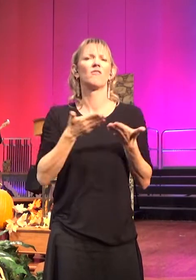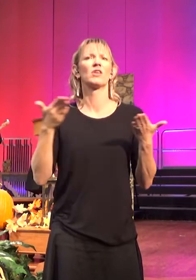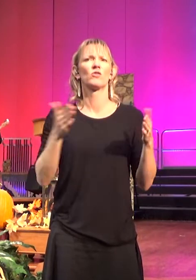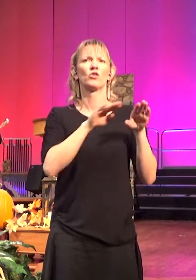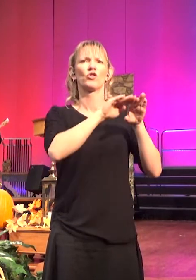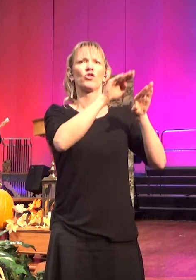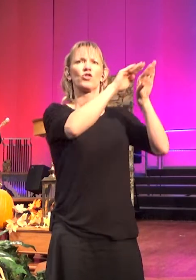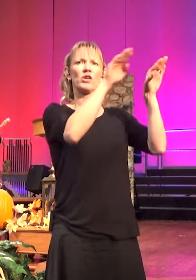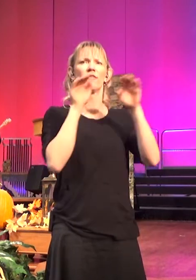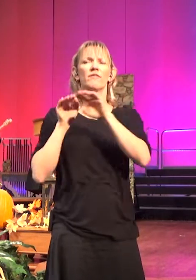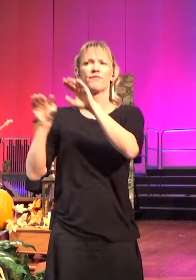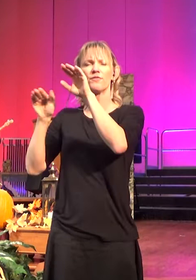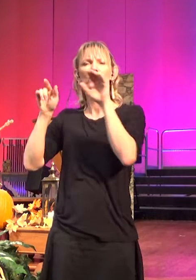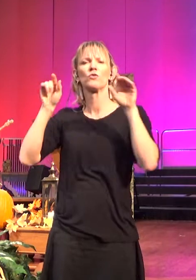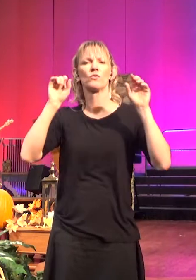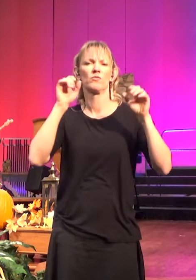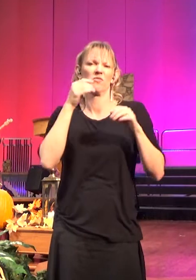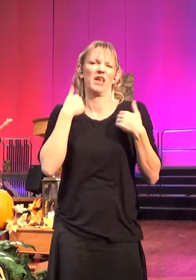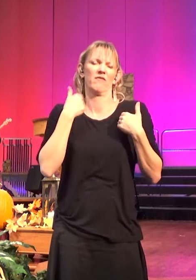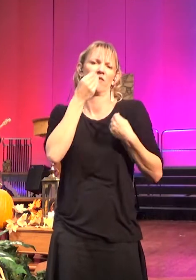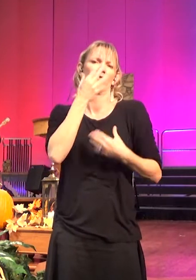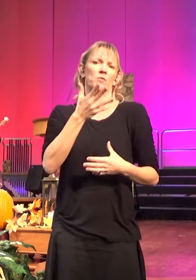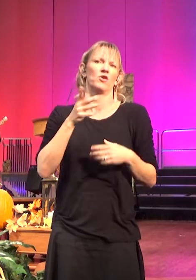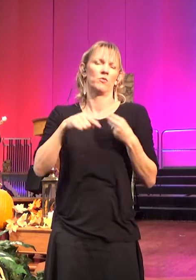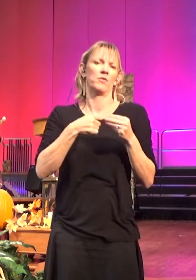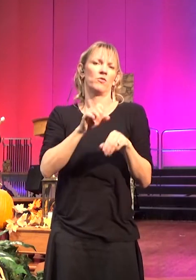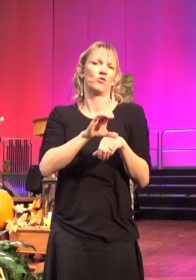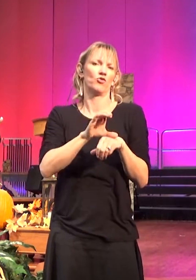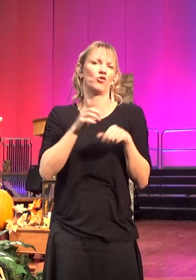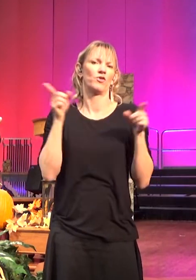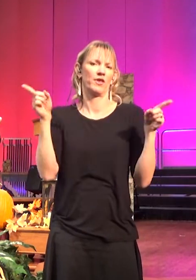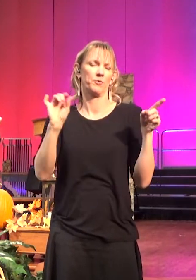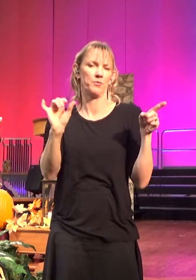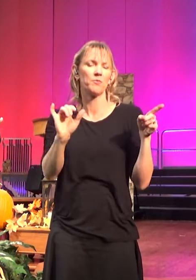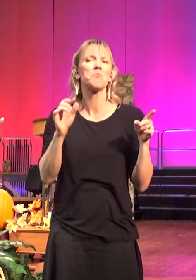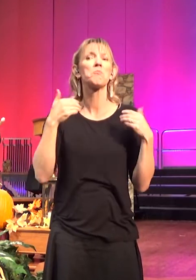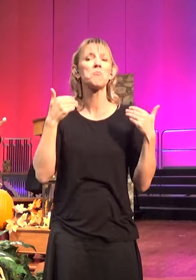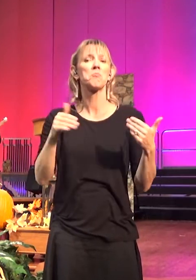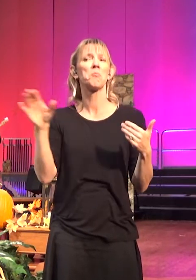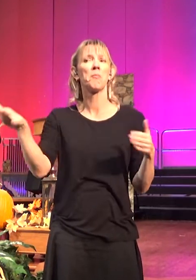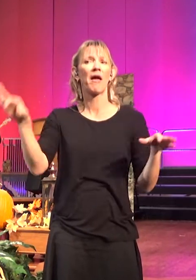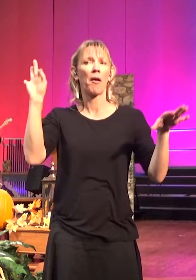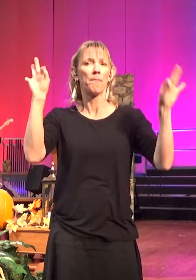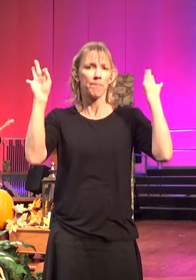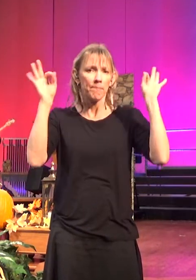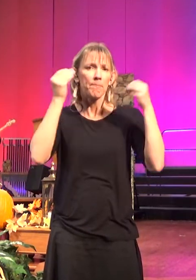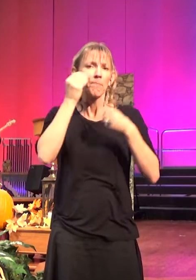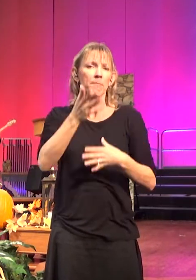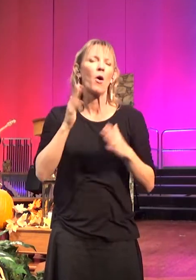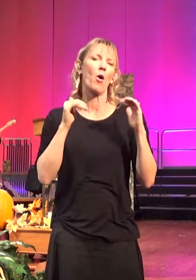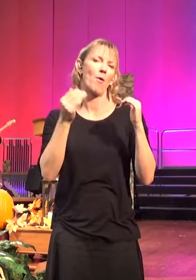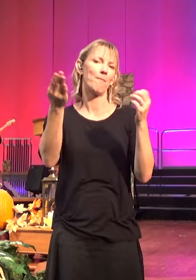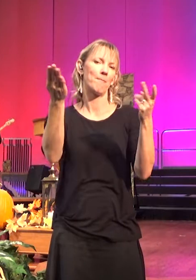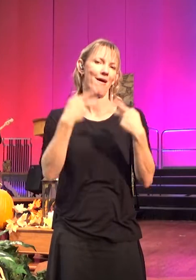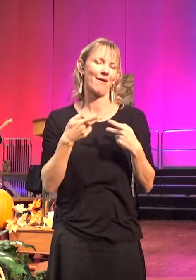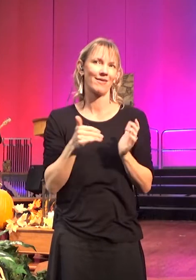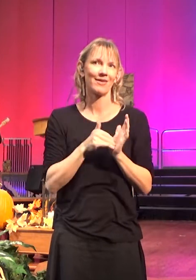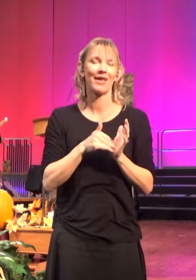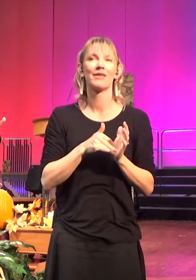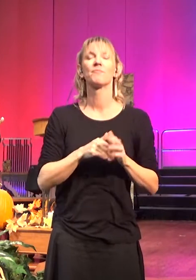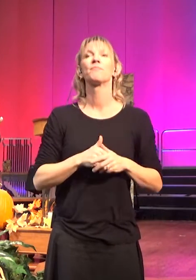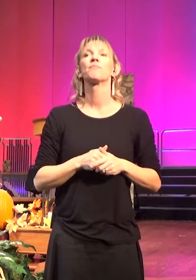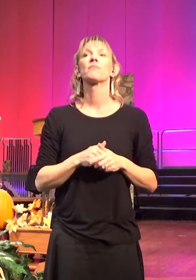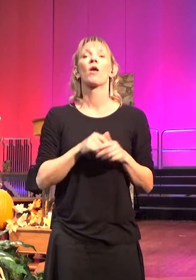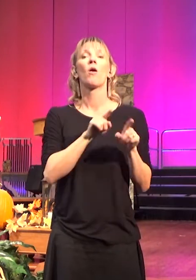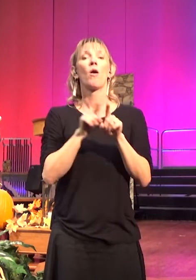of the lobby, there's resource shelves, and there's information there about Mile High Church. So pick up something about Mile High, and